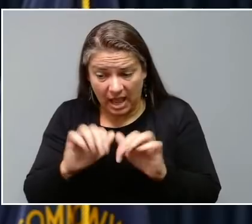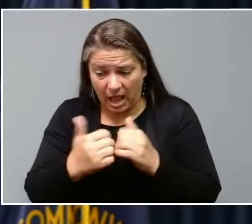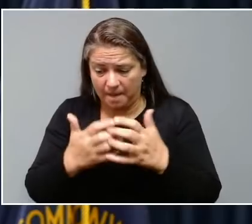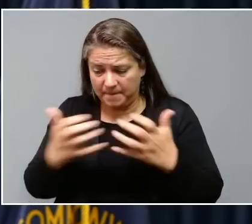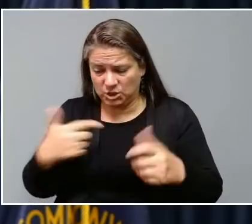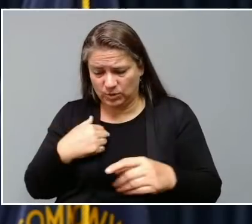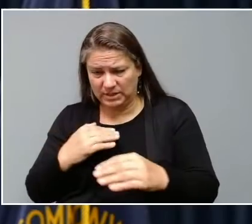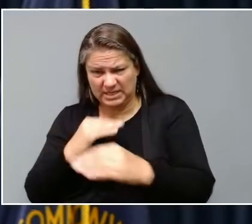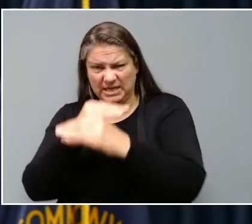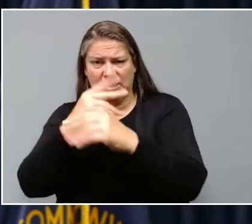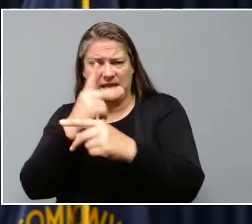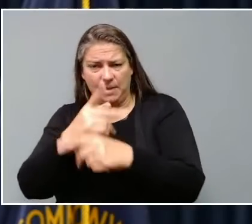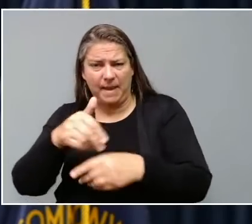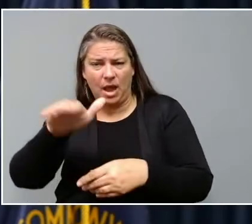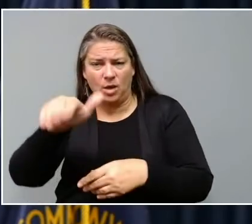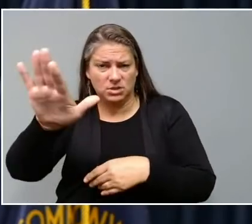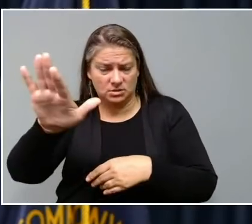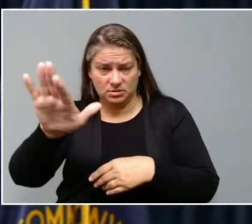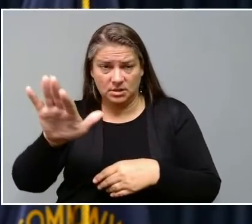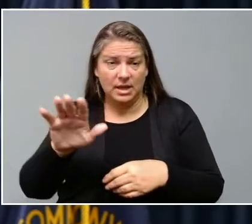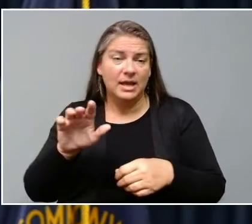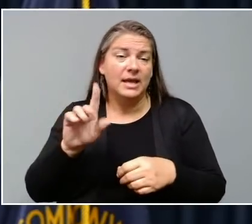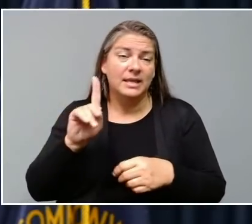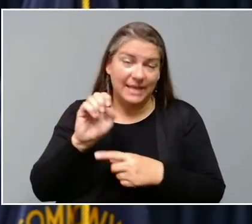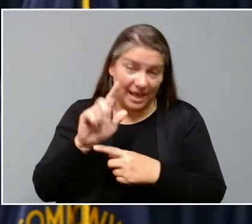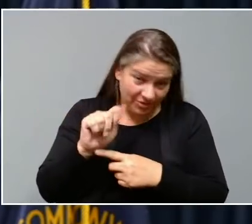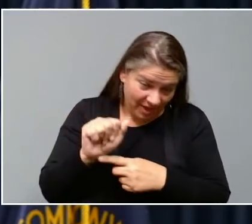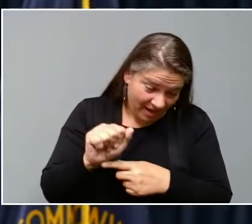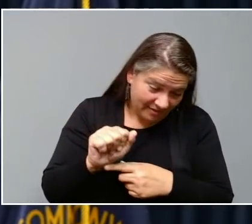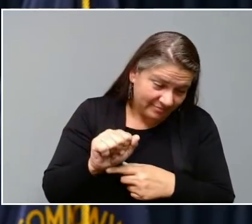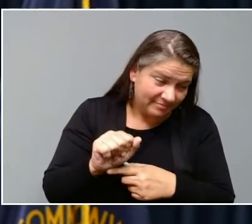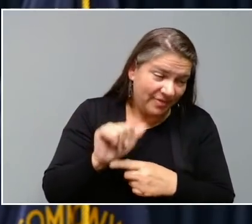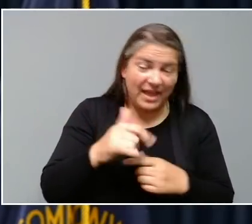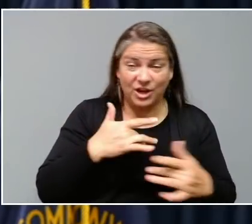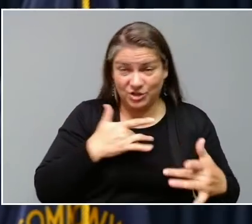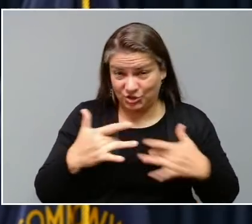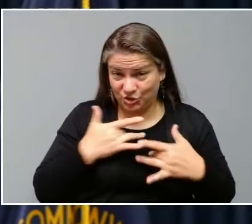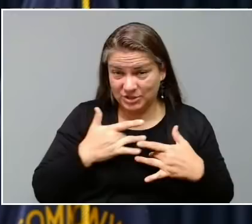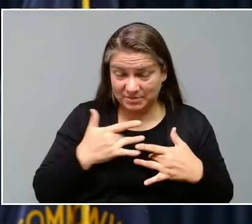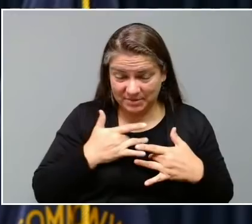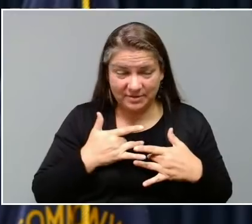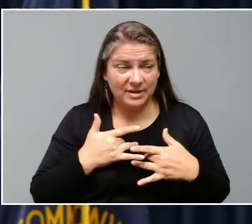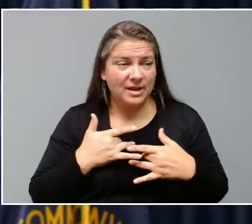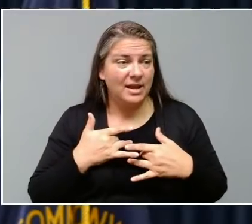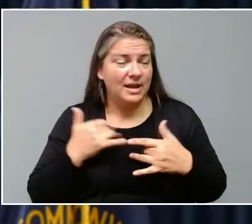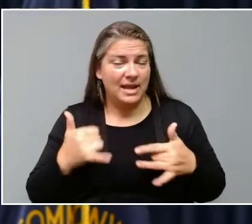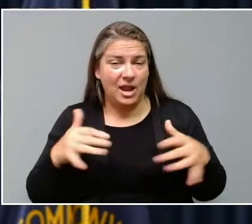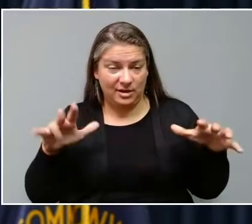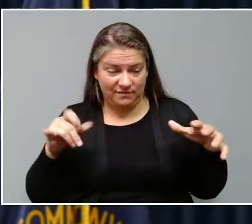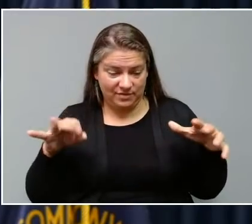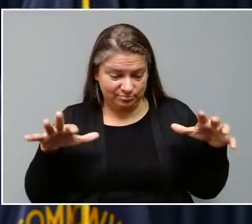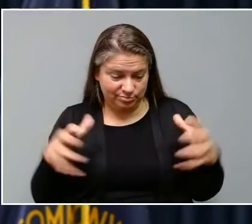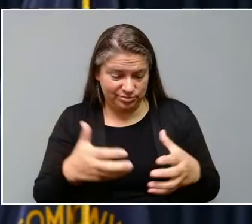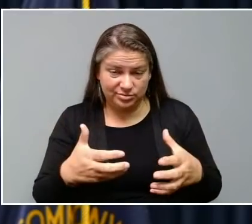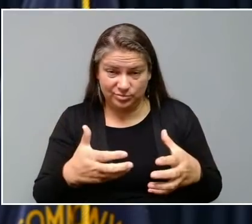out. The Delta variant, of course, is concerning, especially in congregate settings, and not enough of our corrections officers